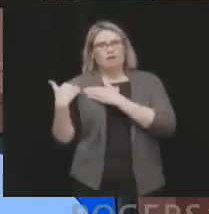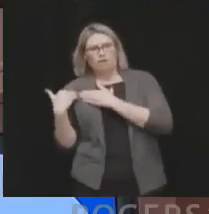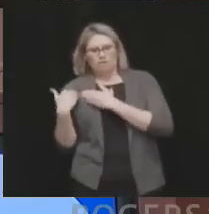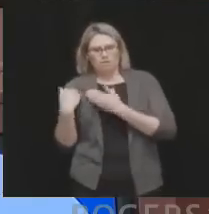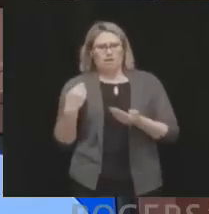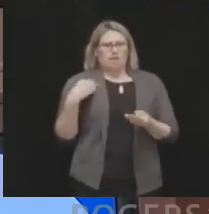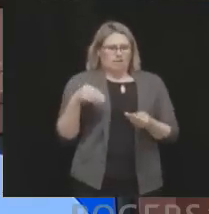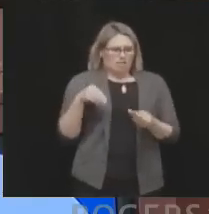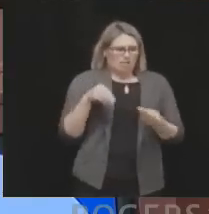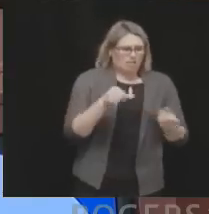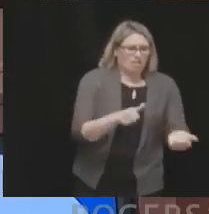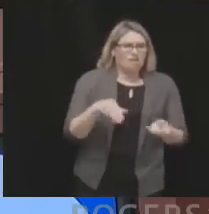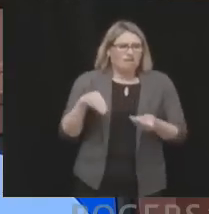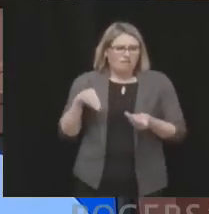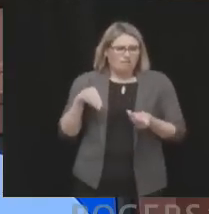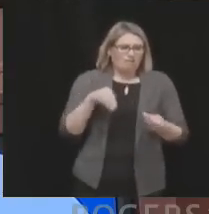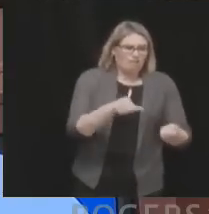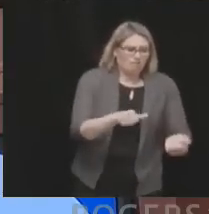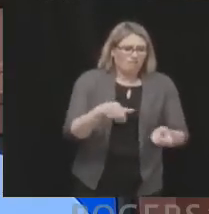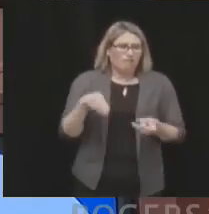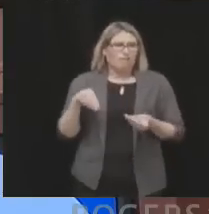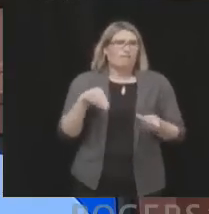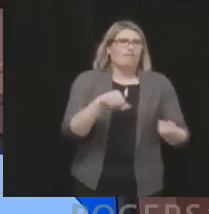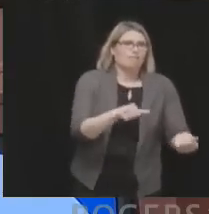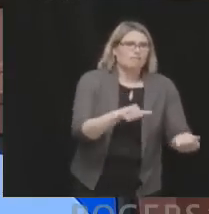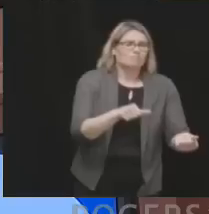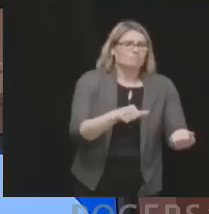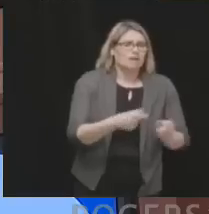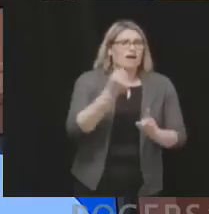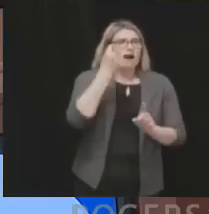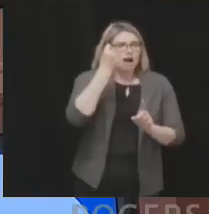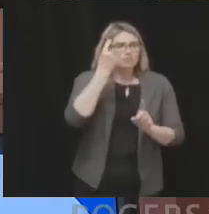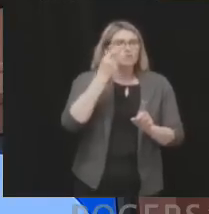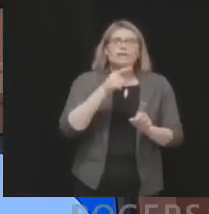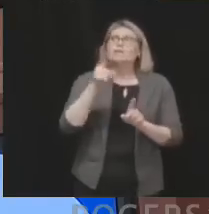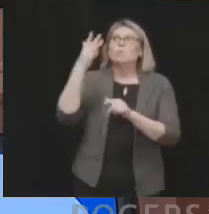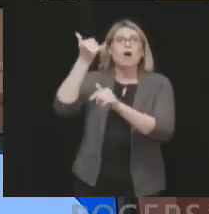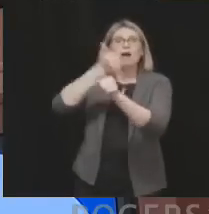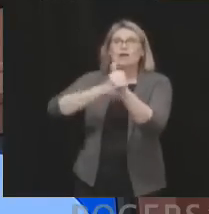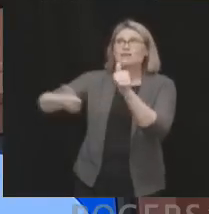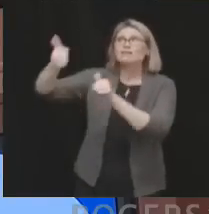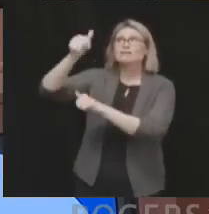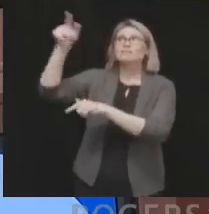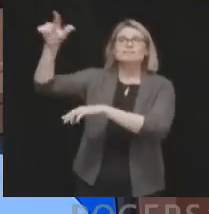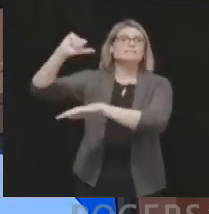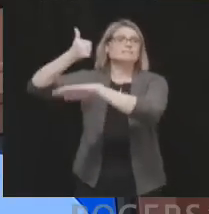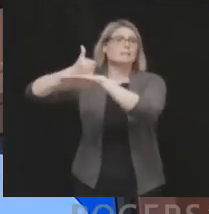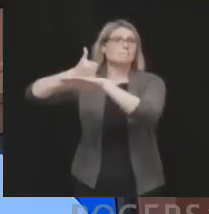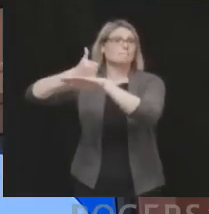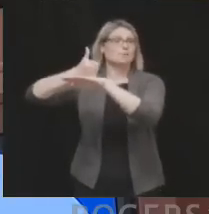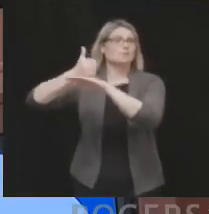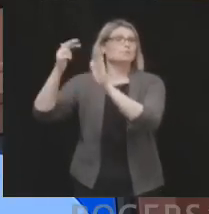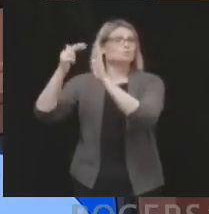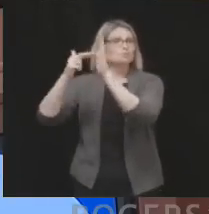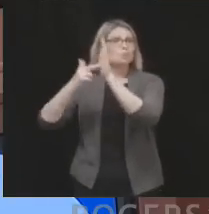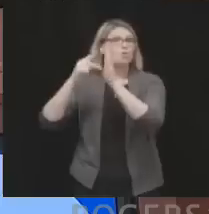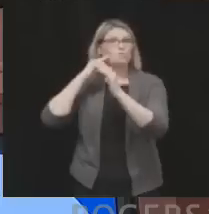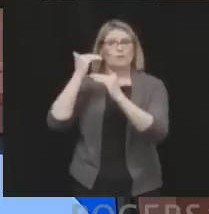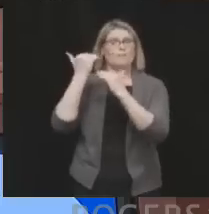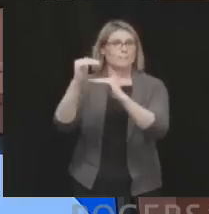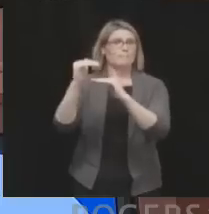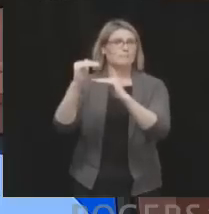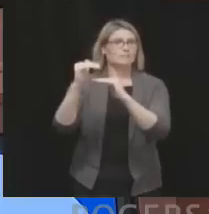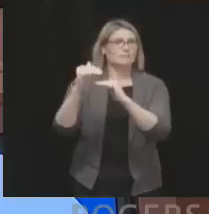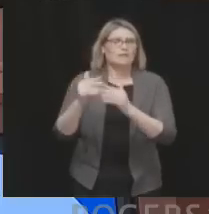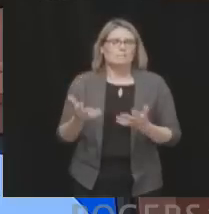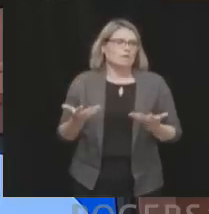unintended consequences in terms of the financial hardship that it would cause, but clearly it is causing that. Clearly there aren't shortages